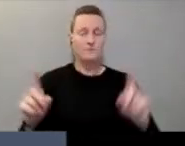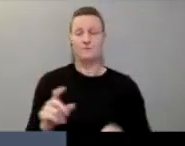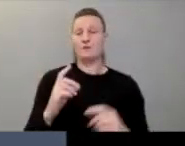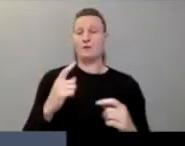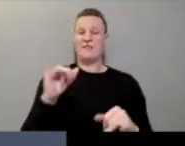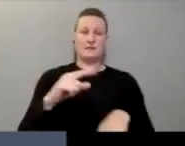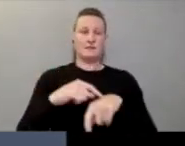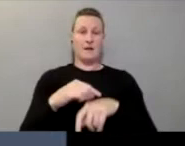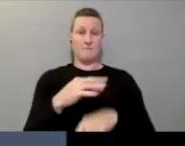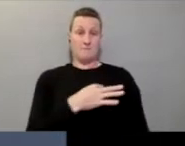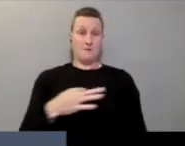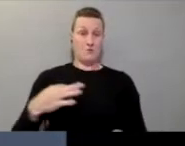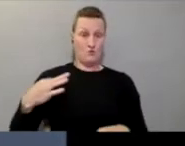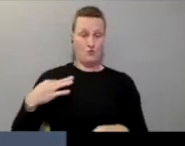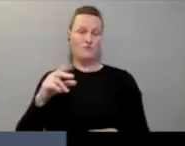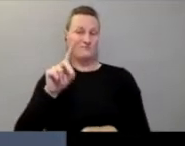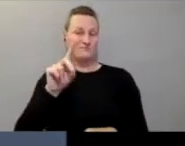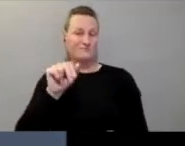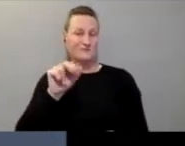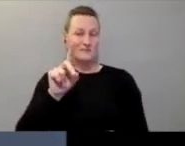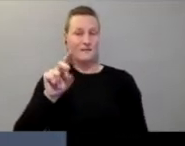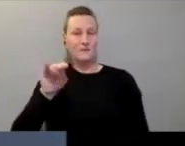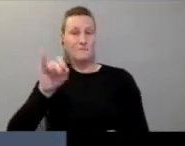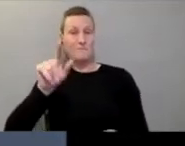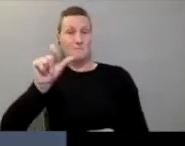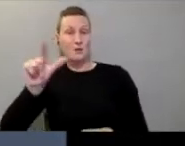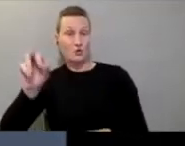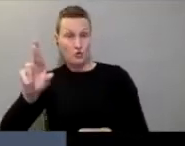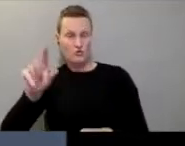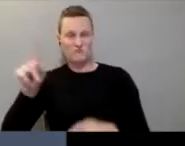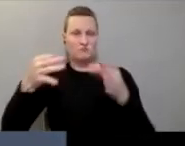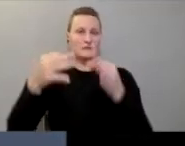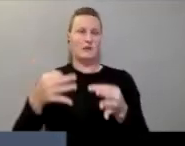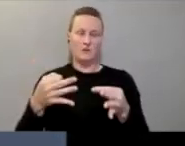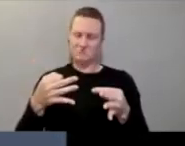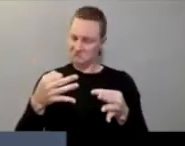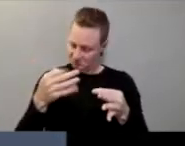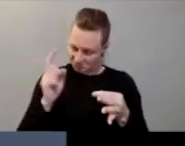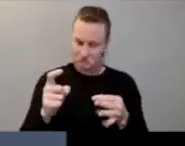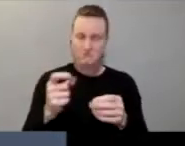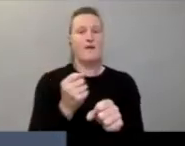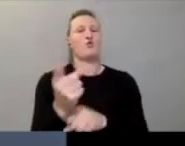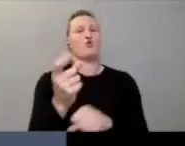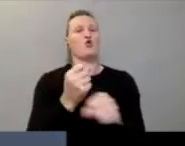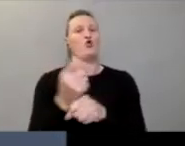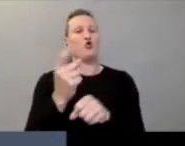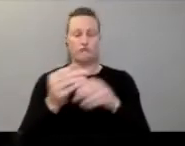Miller, decided that it should become an annual event, and